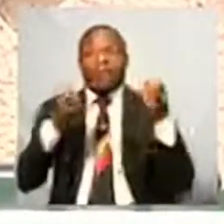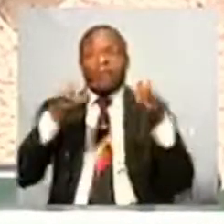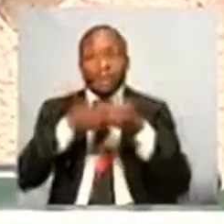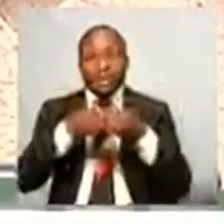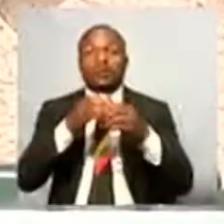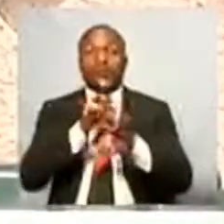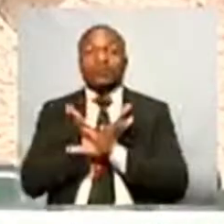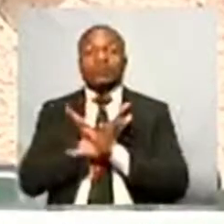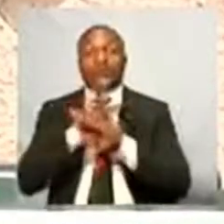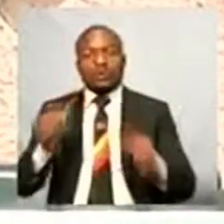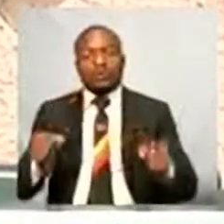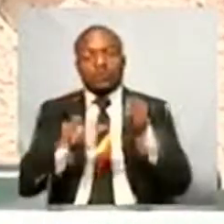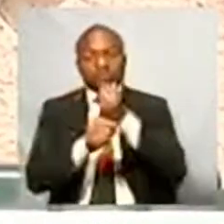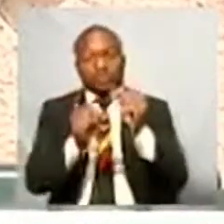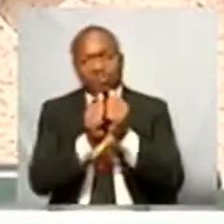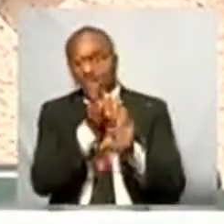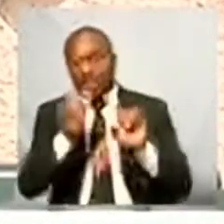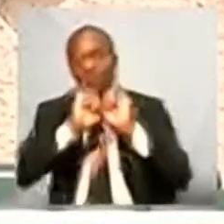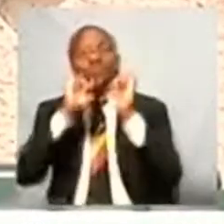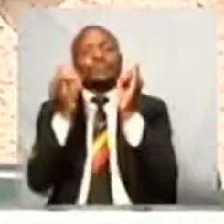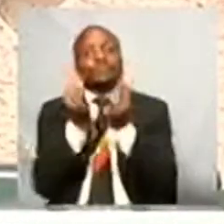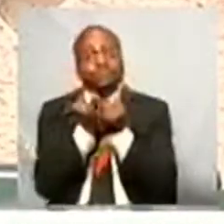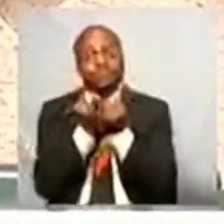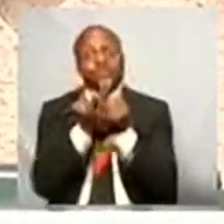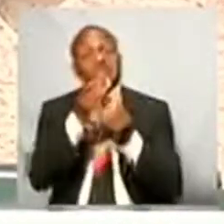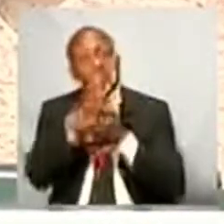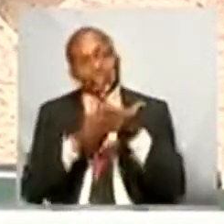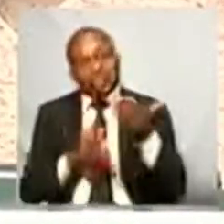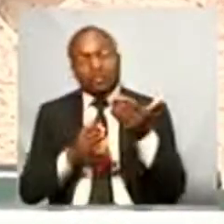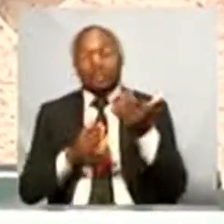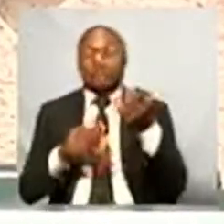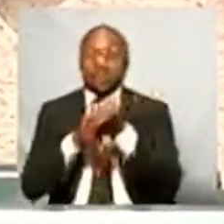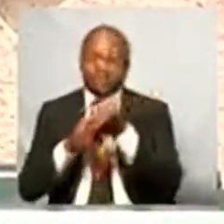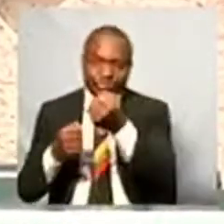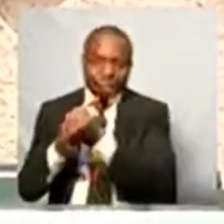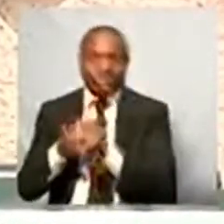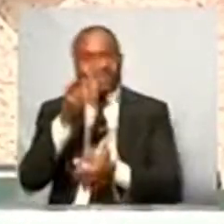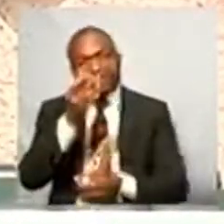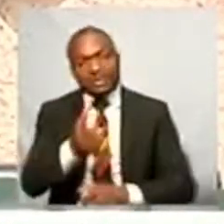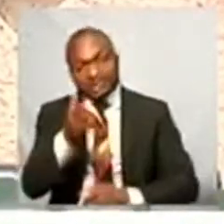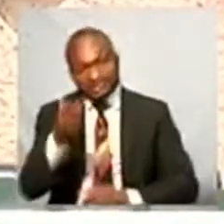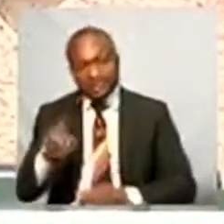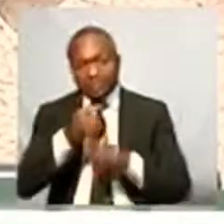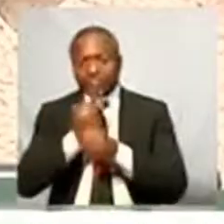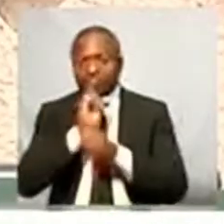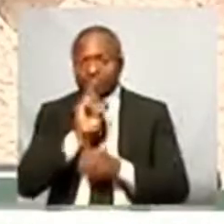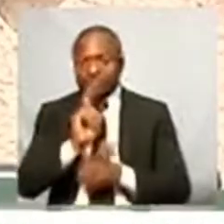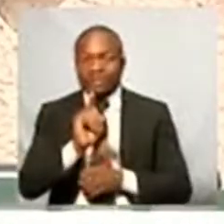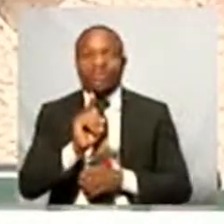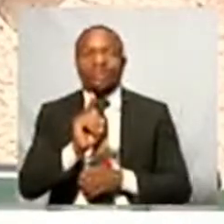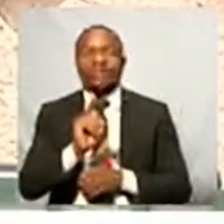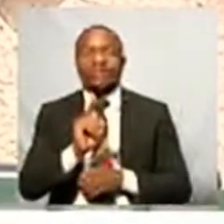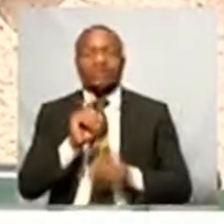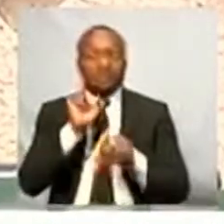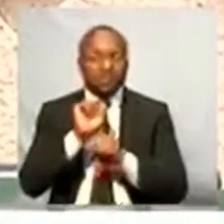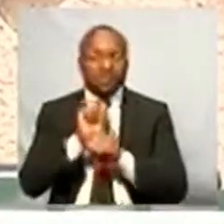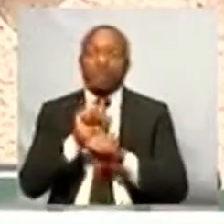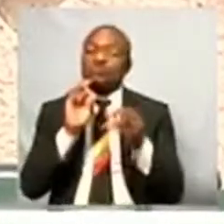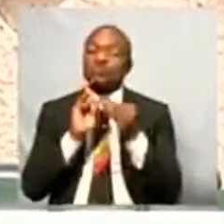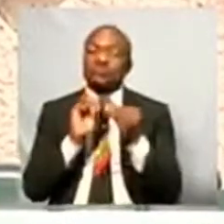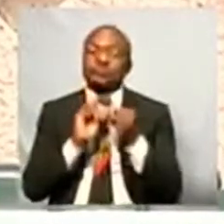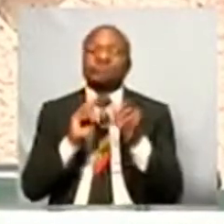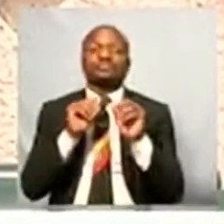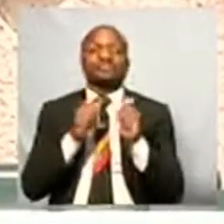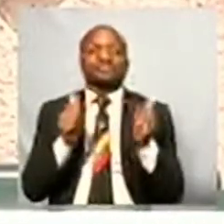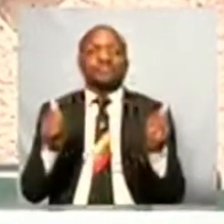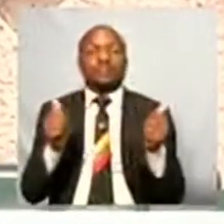with another institution, of course with some modifications here and there to ensure that it operates more efficiently